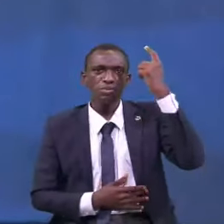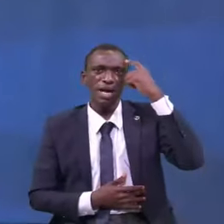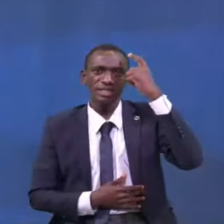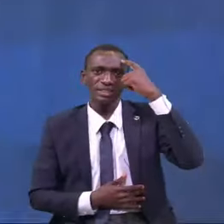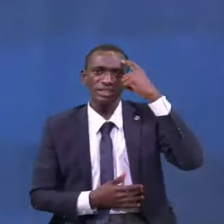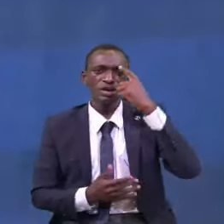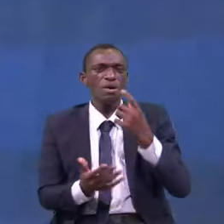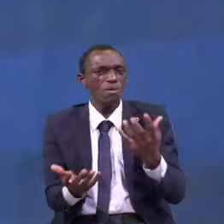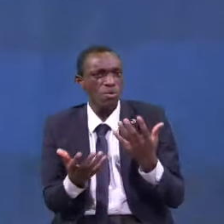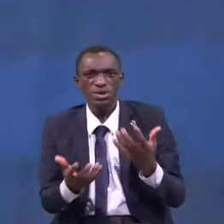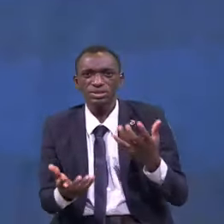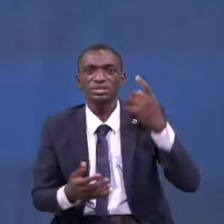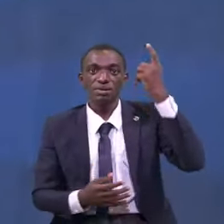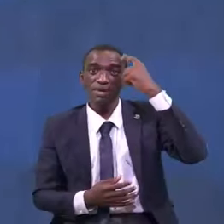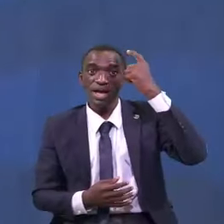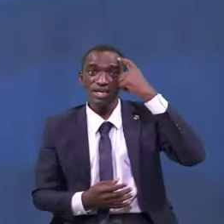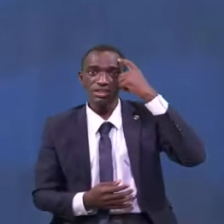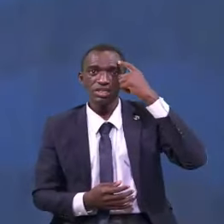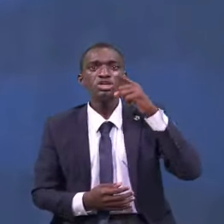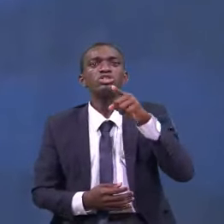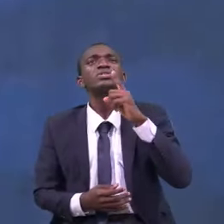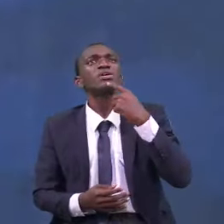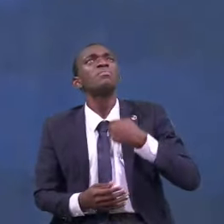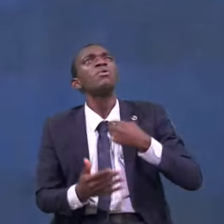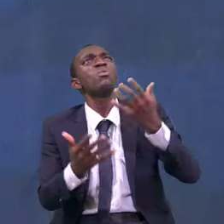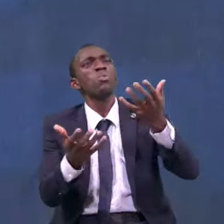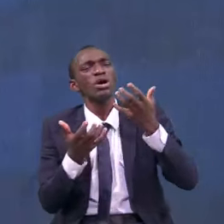You raise up your hand. I want forgiveness.